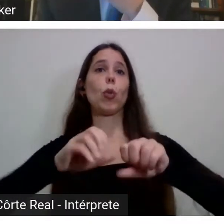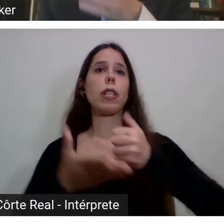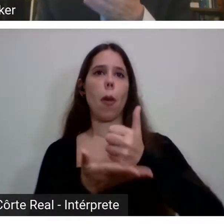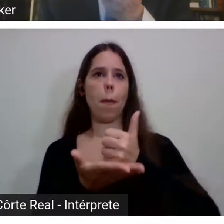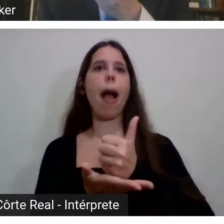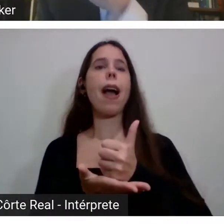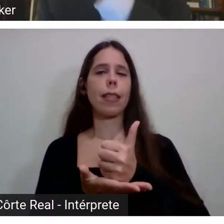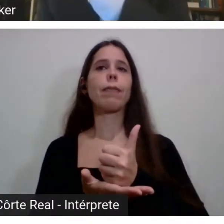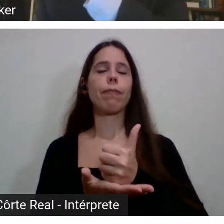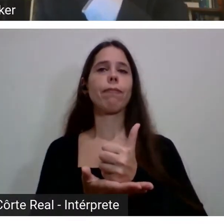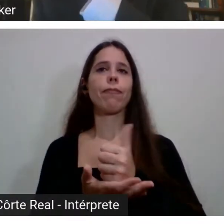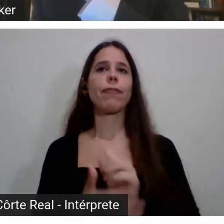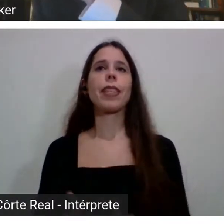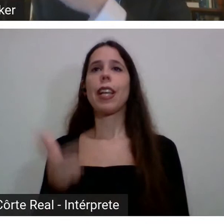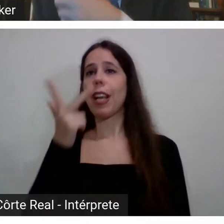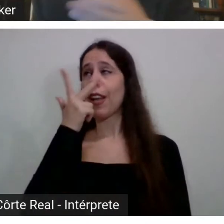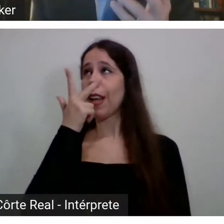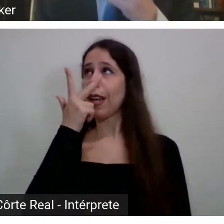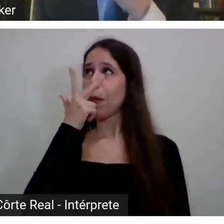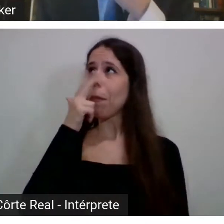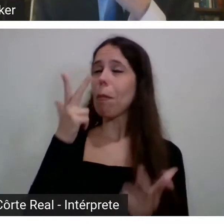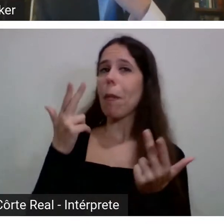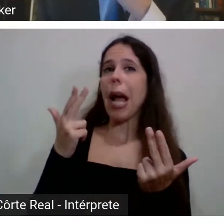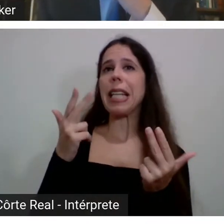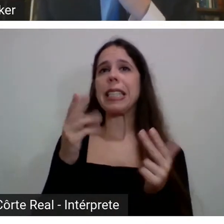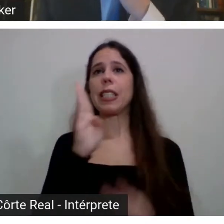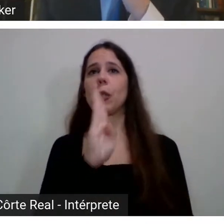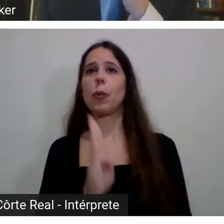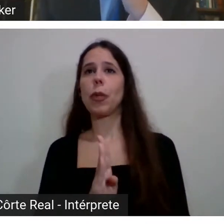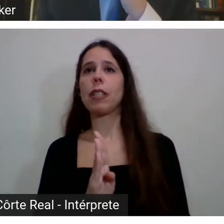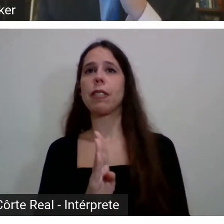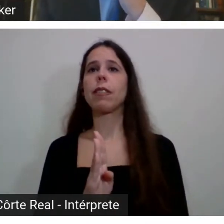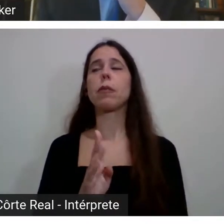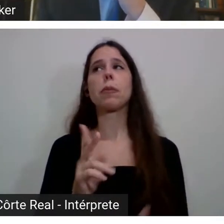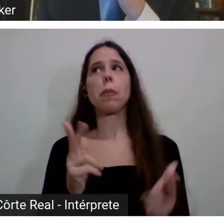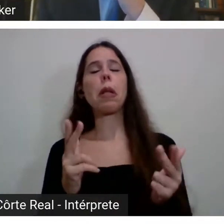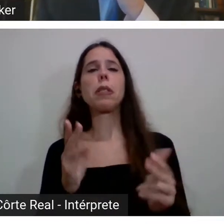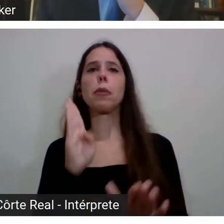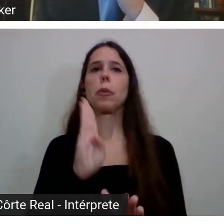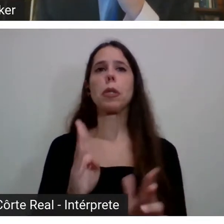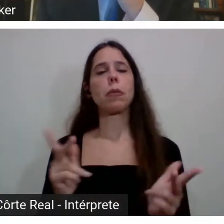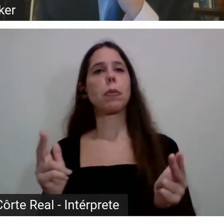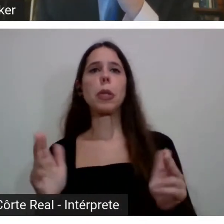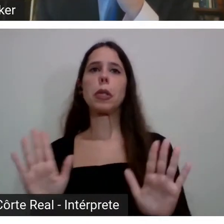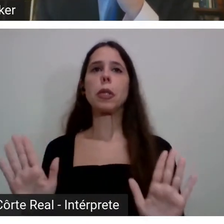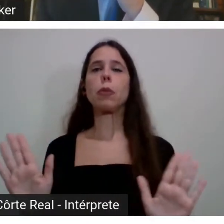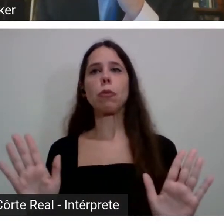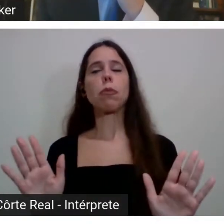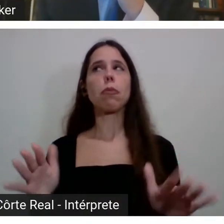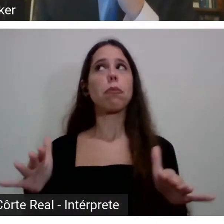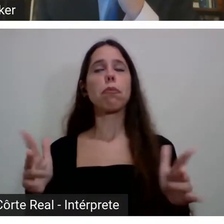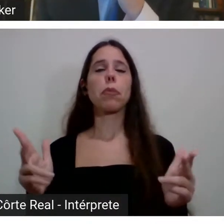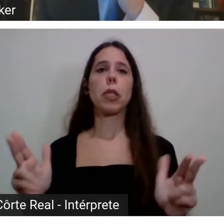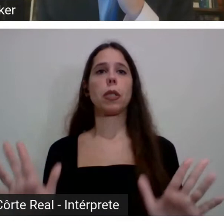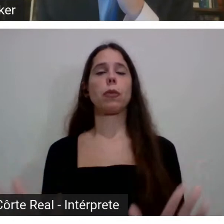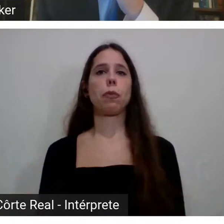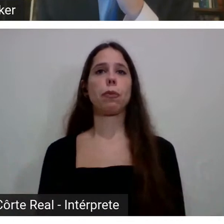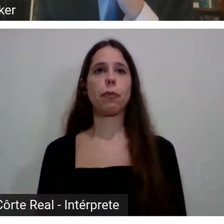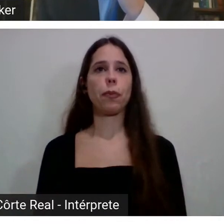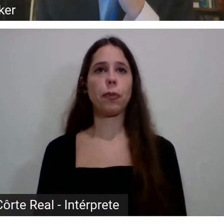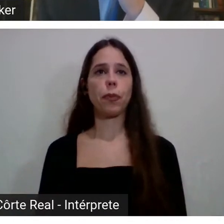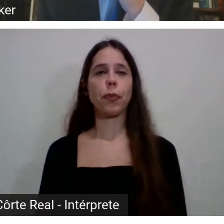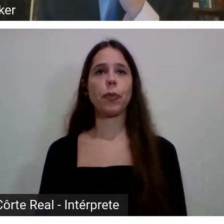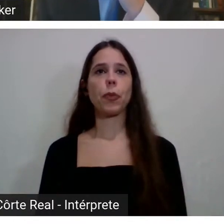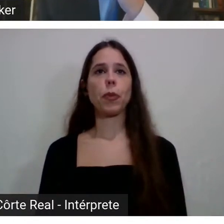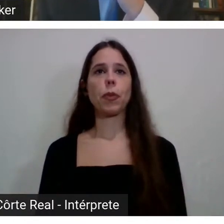Parecido com o Brasil. Brasil the same, more. Yeah, more or less the same in Brazil. In recent years, because